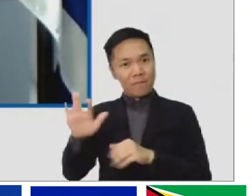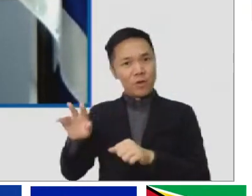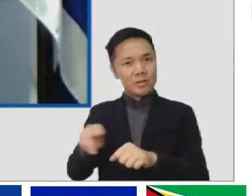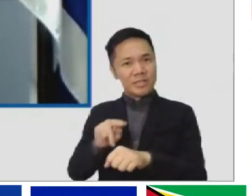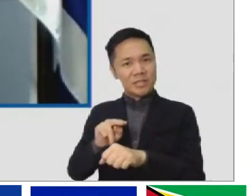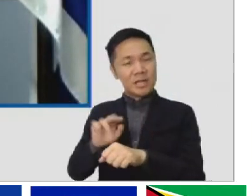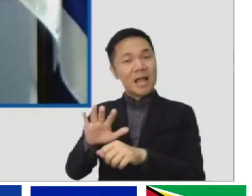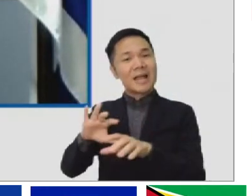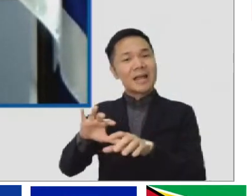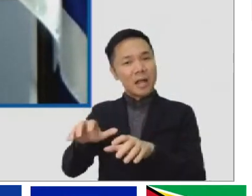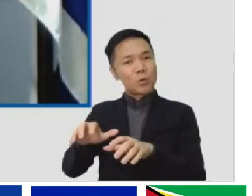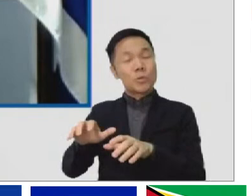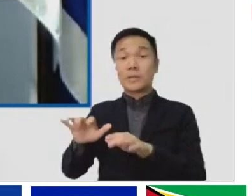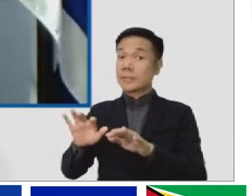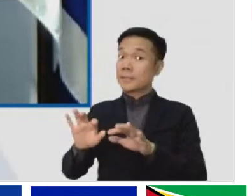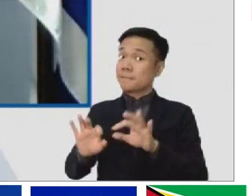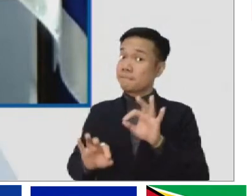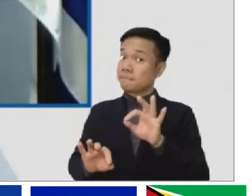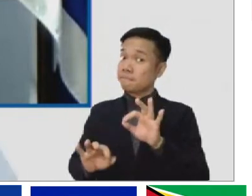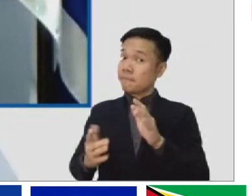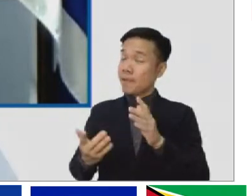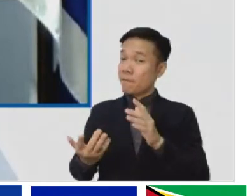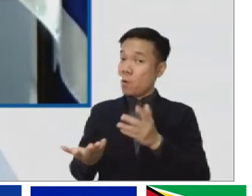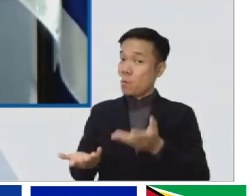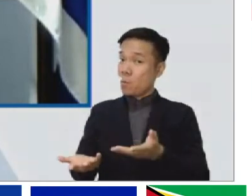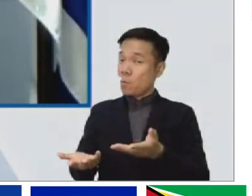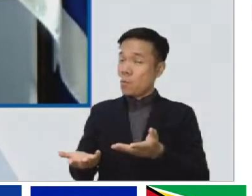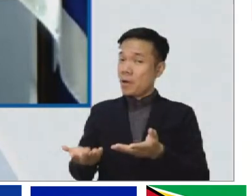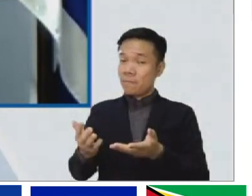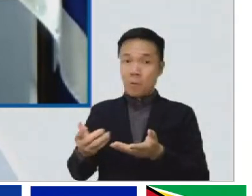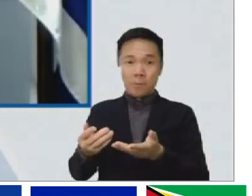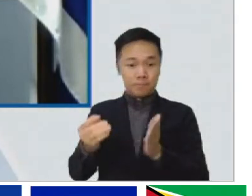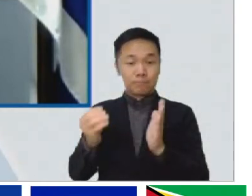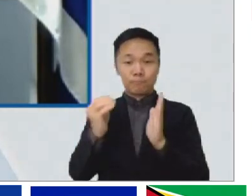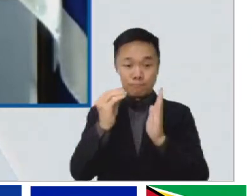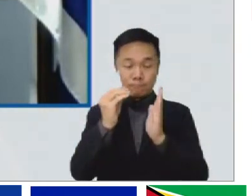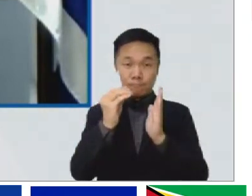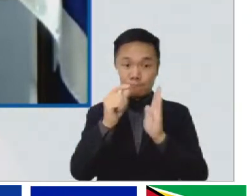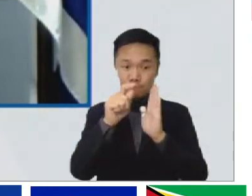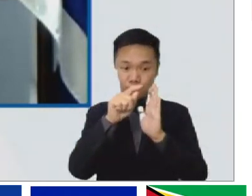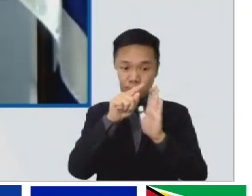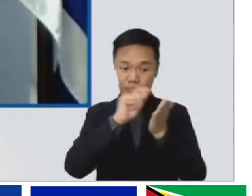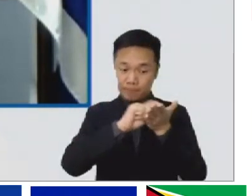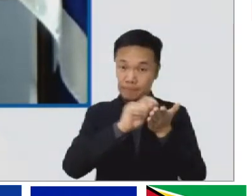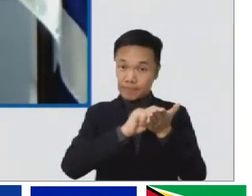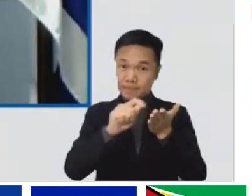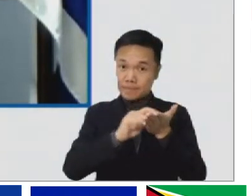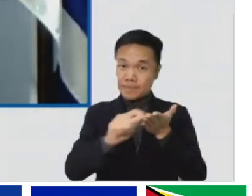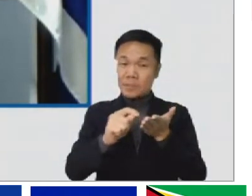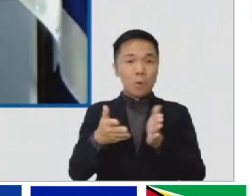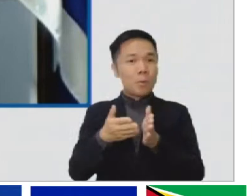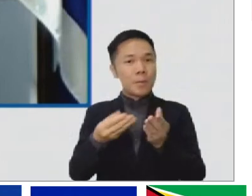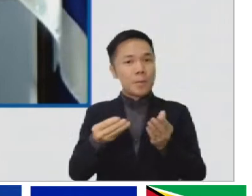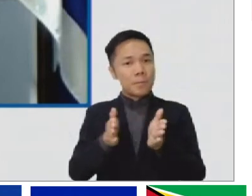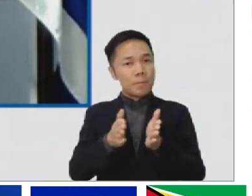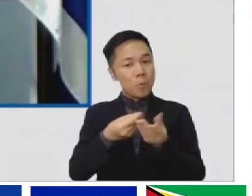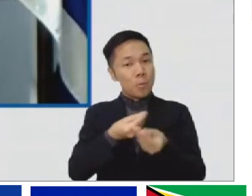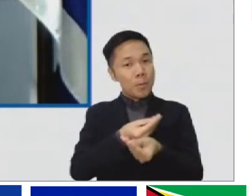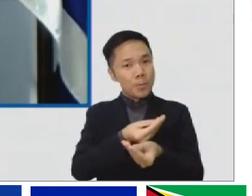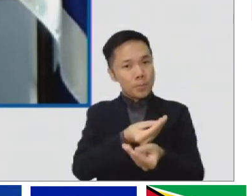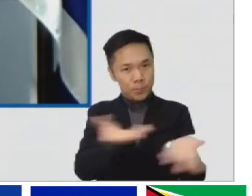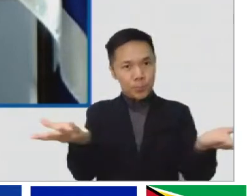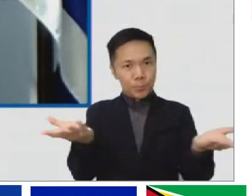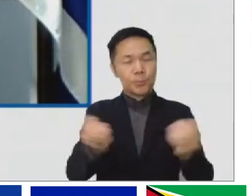will be published in short, and some other, like our